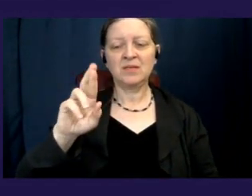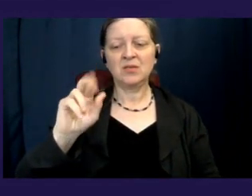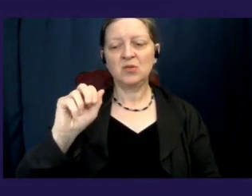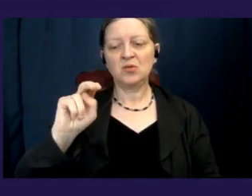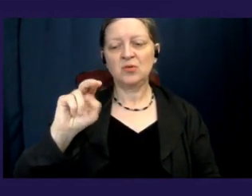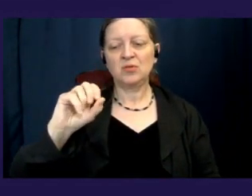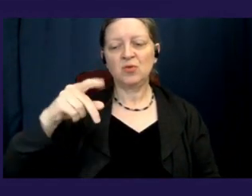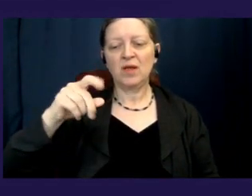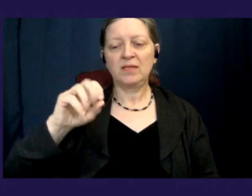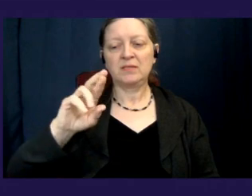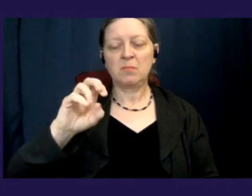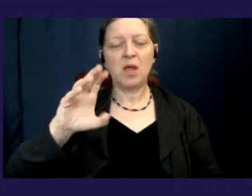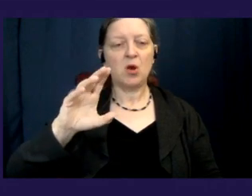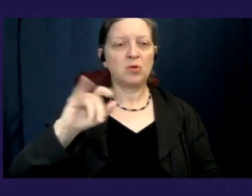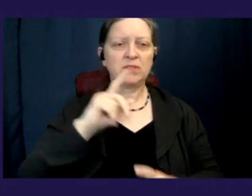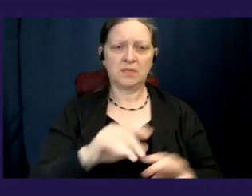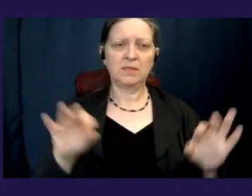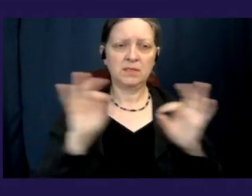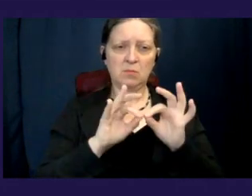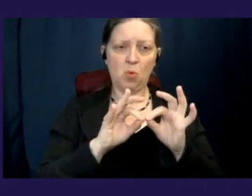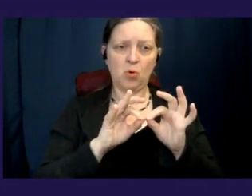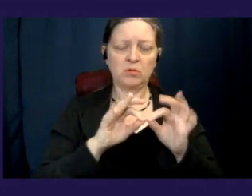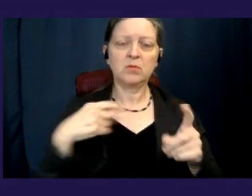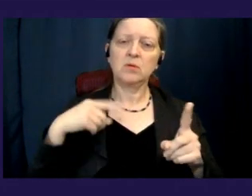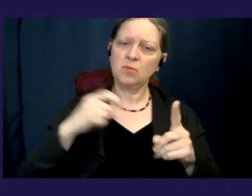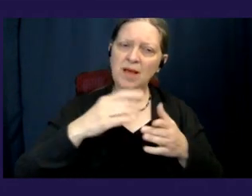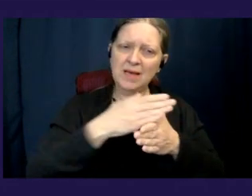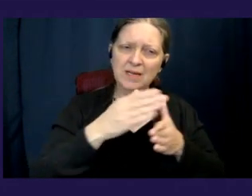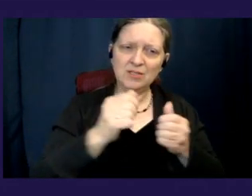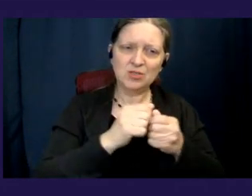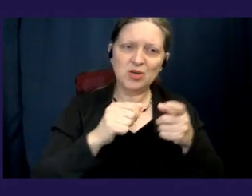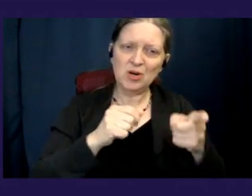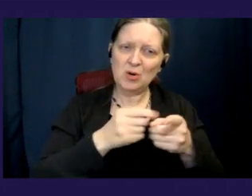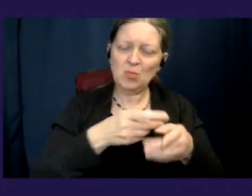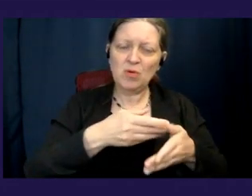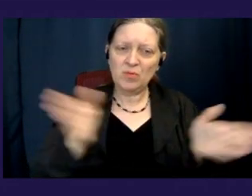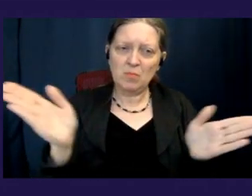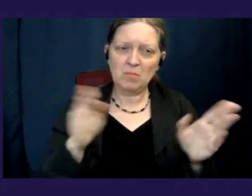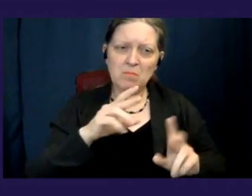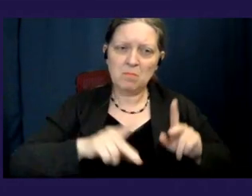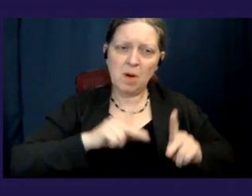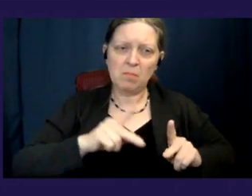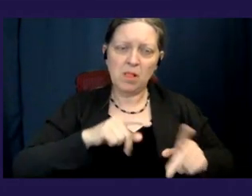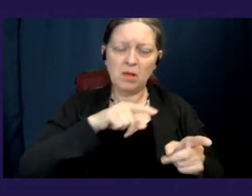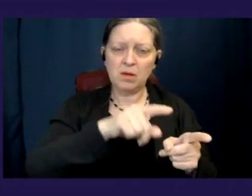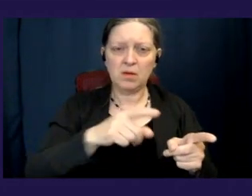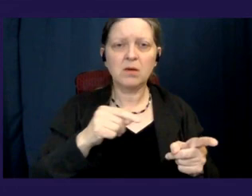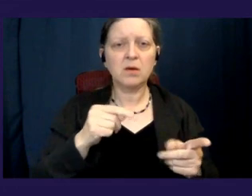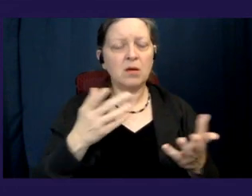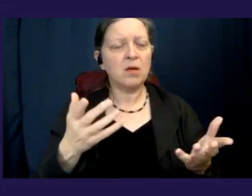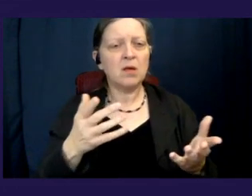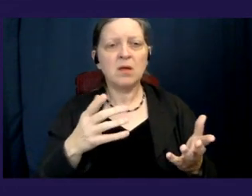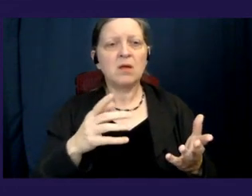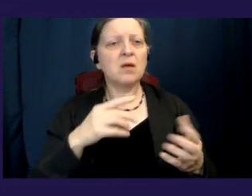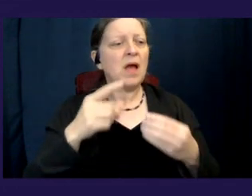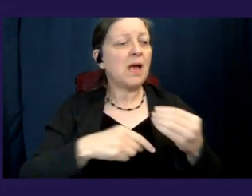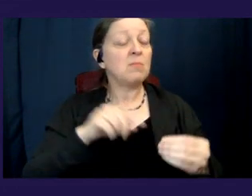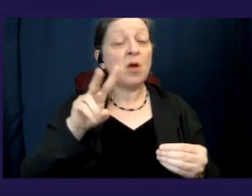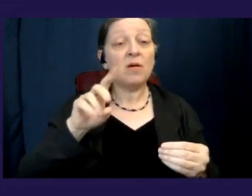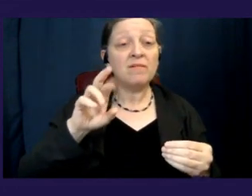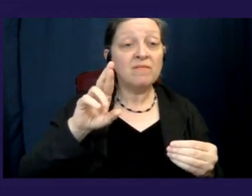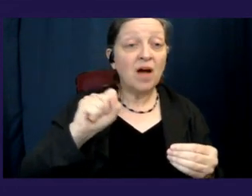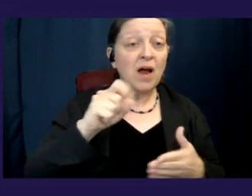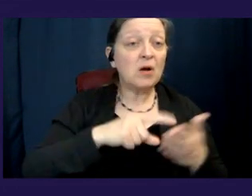knew about COVID-19, not only about the virus, but about what our case volume was, our hospitalization was, what our ethnic and